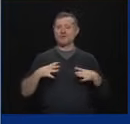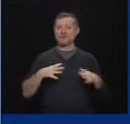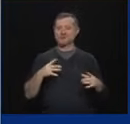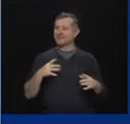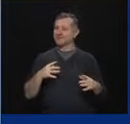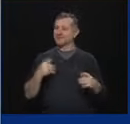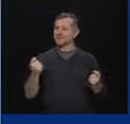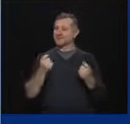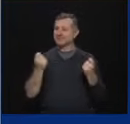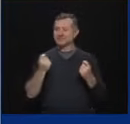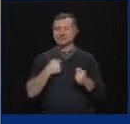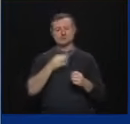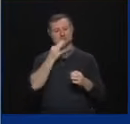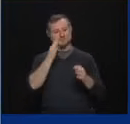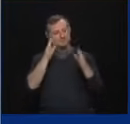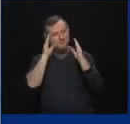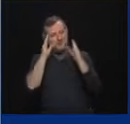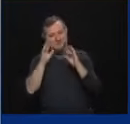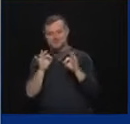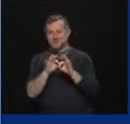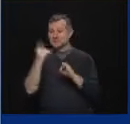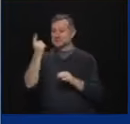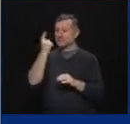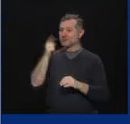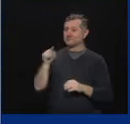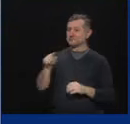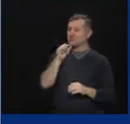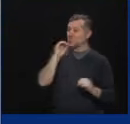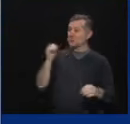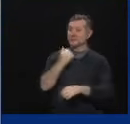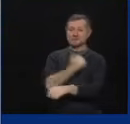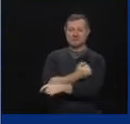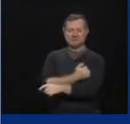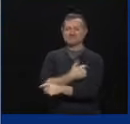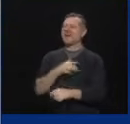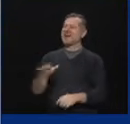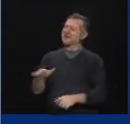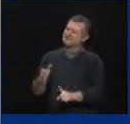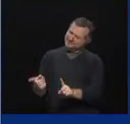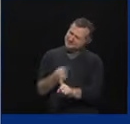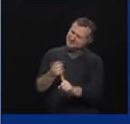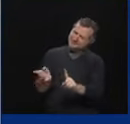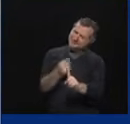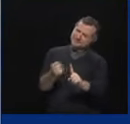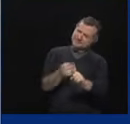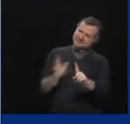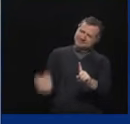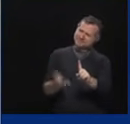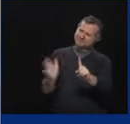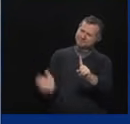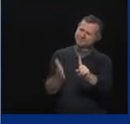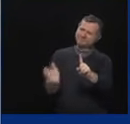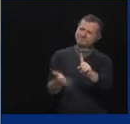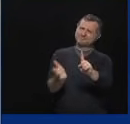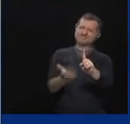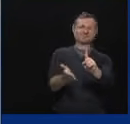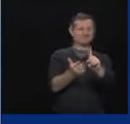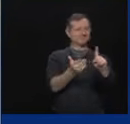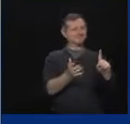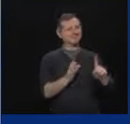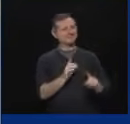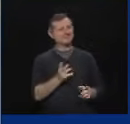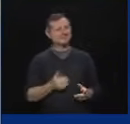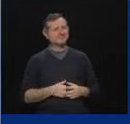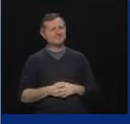vaccinated, persuade them that it is not going to be fun to spend the winter on a ventilator. There's a way they can prevent that, and that means getting vaccinated